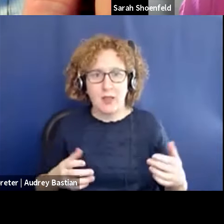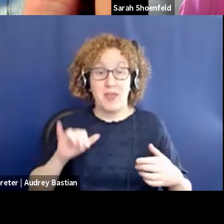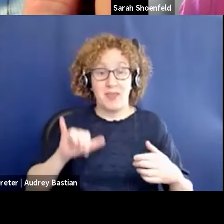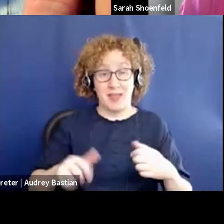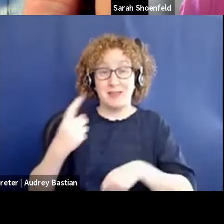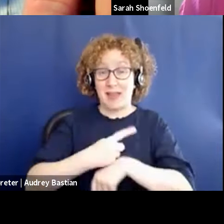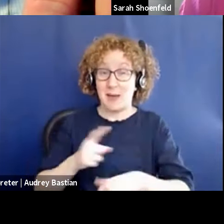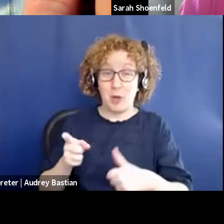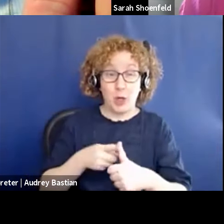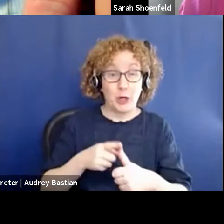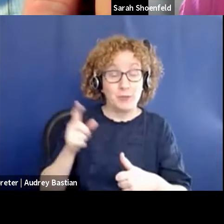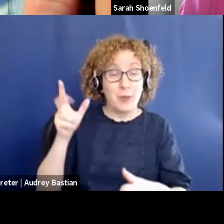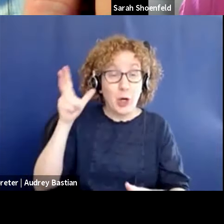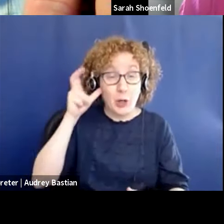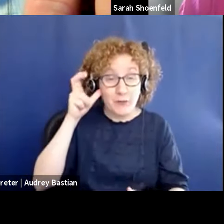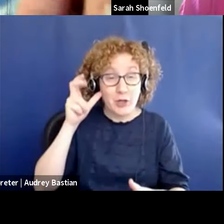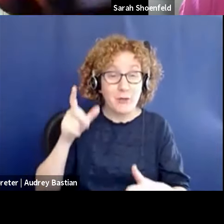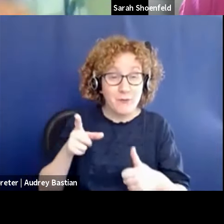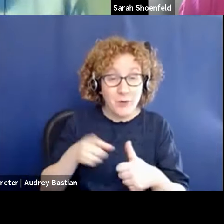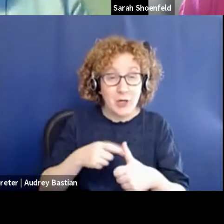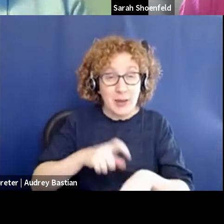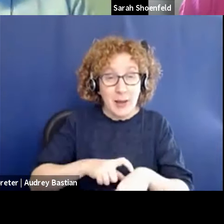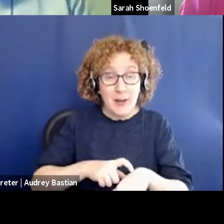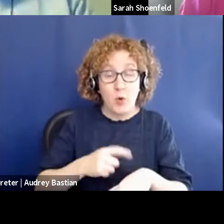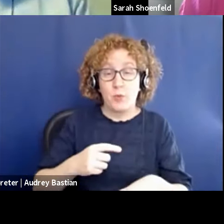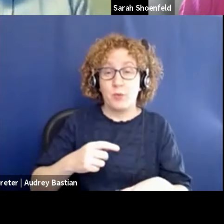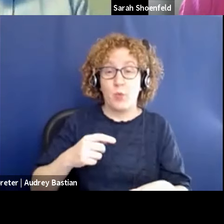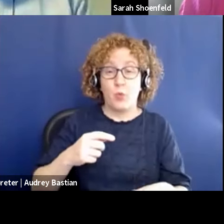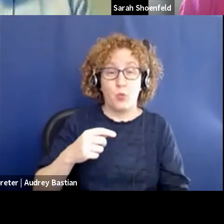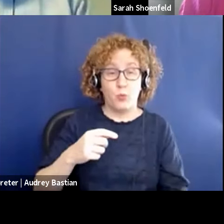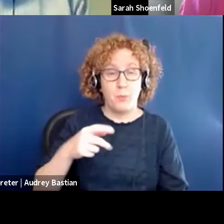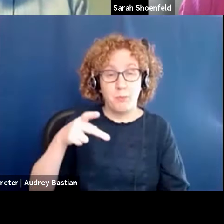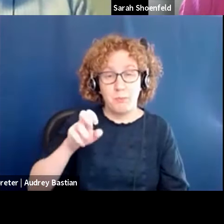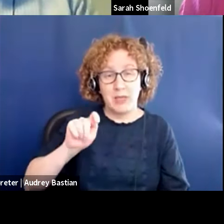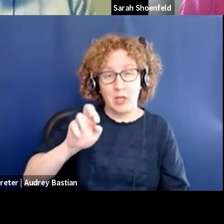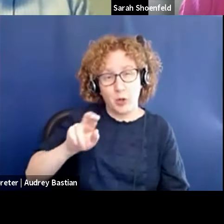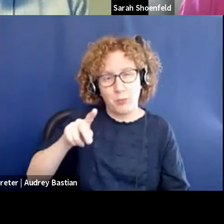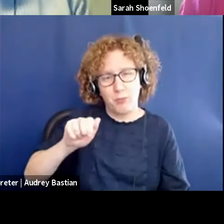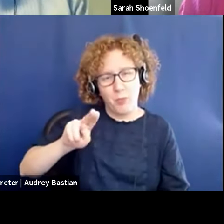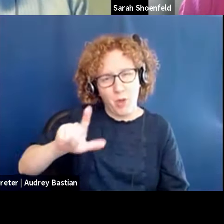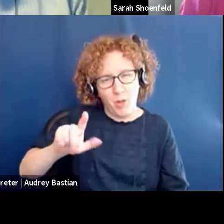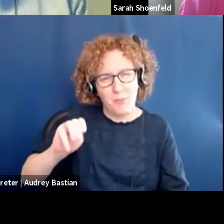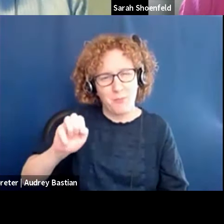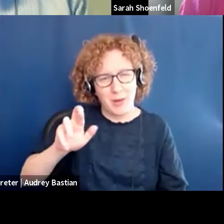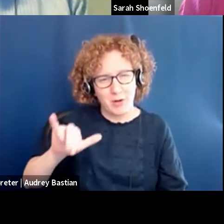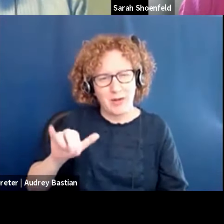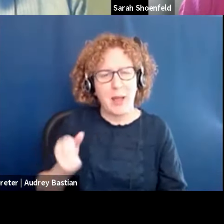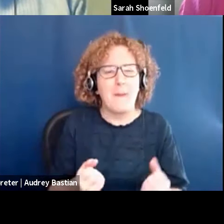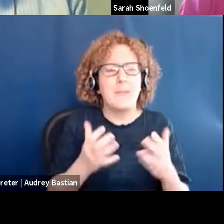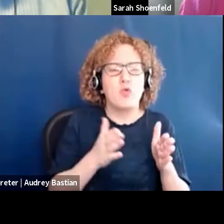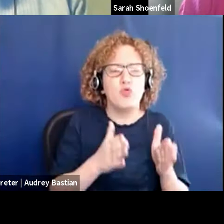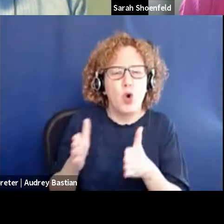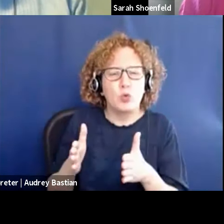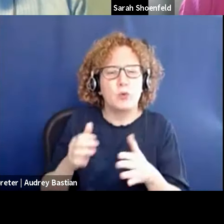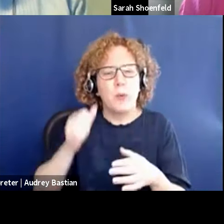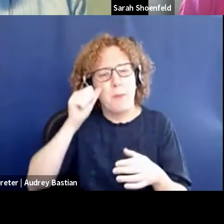time. How many roads must a man walk down before you call him a man? And those kind of things. And the civil rights movement